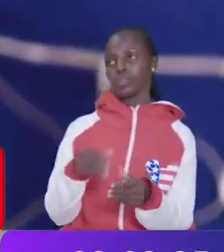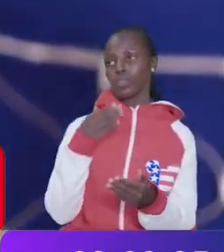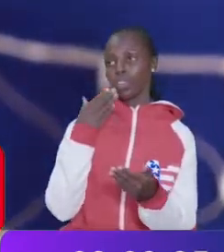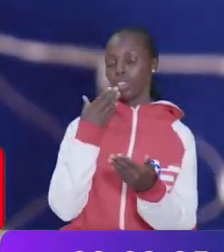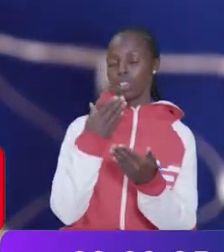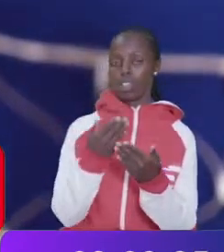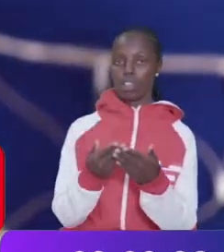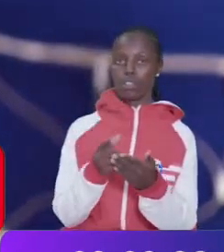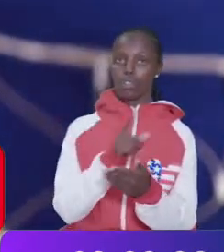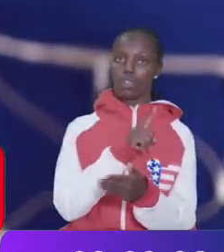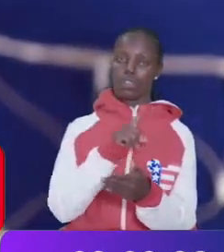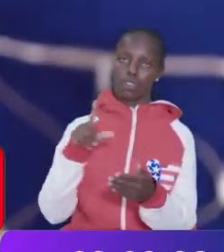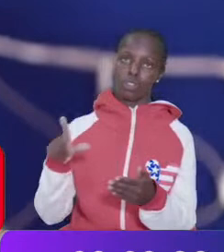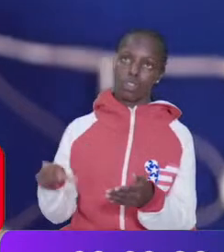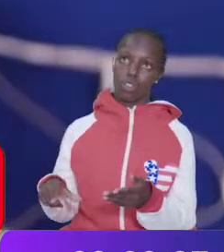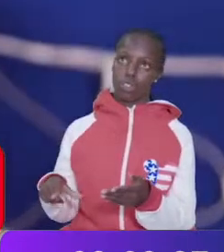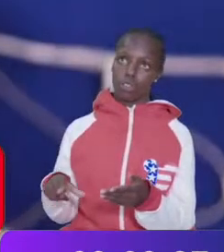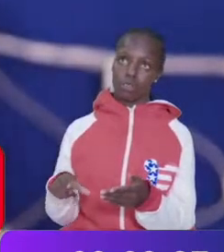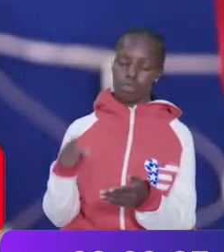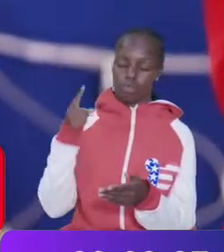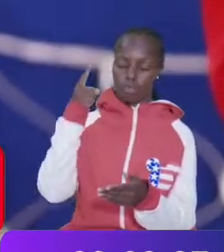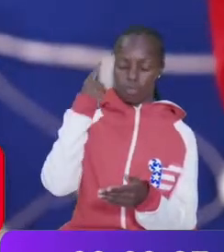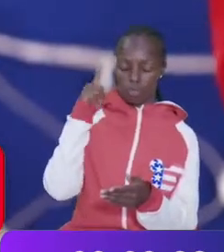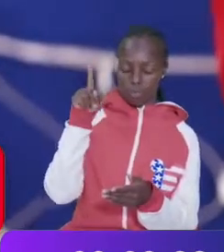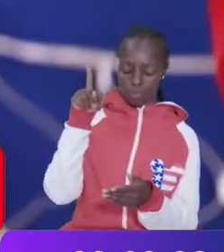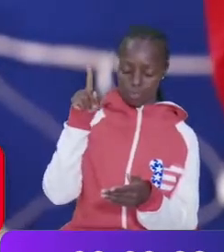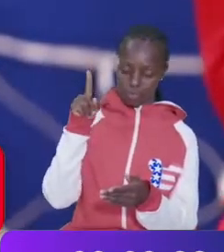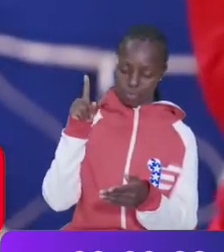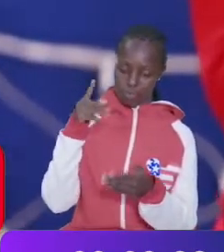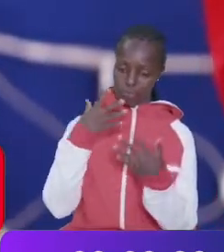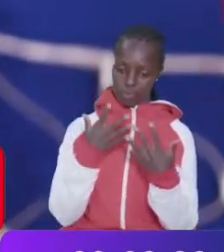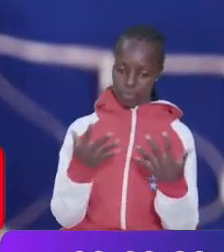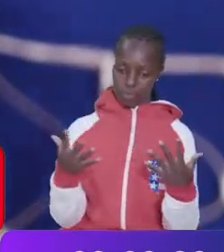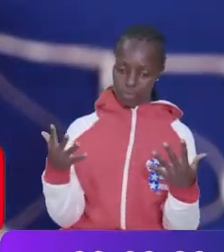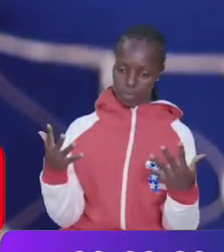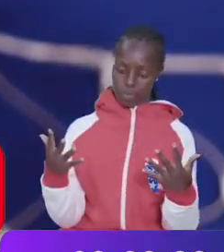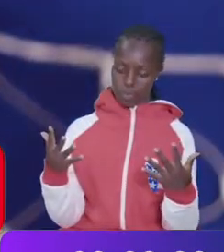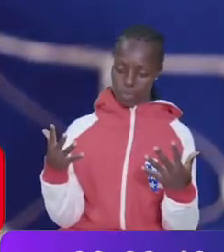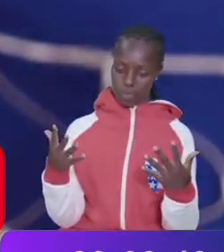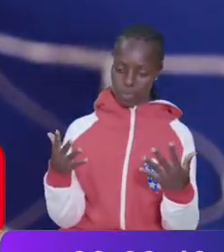thank you, Lord, for the things that you